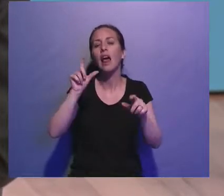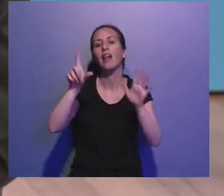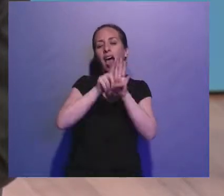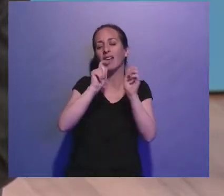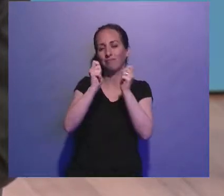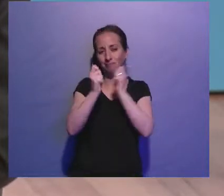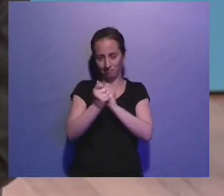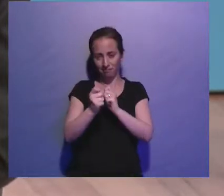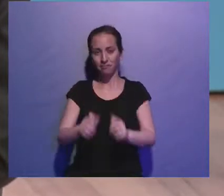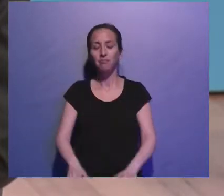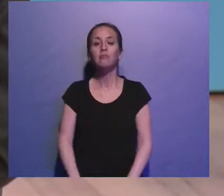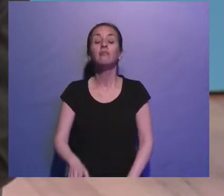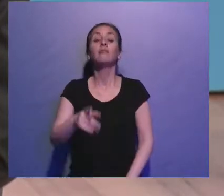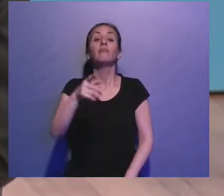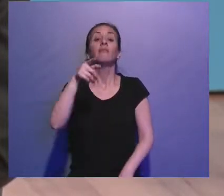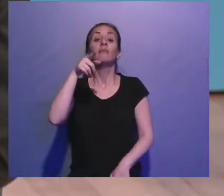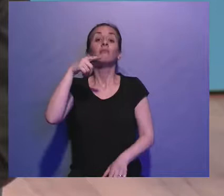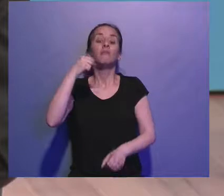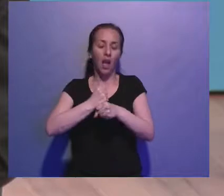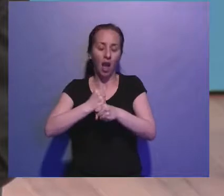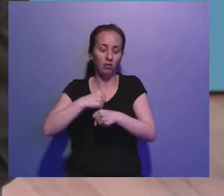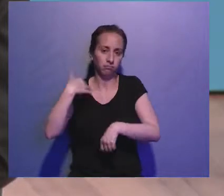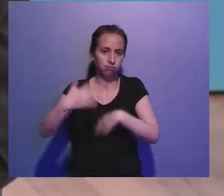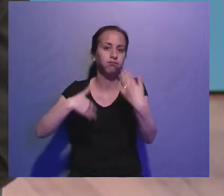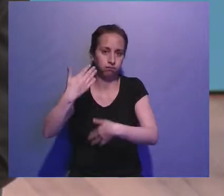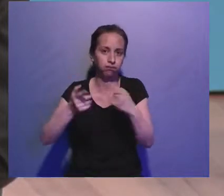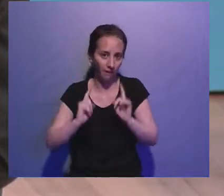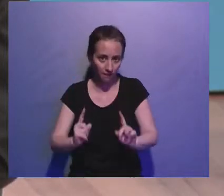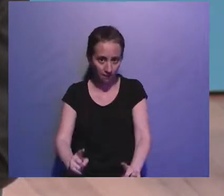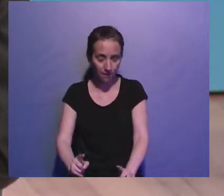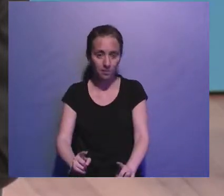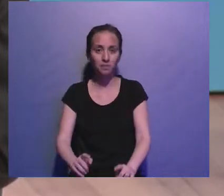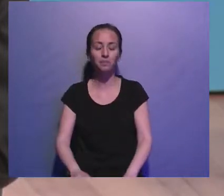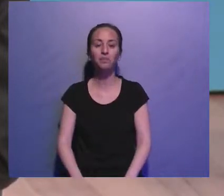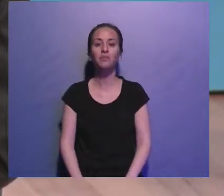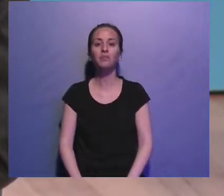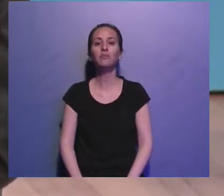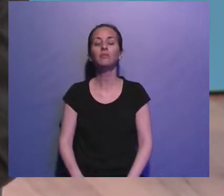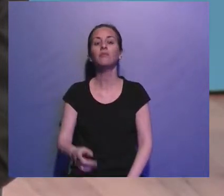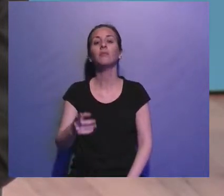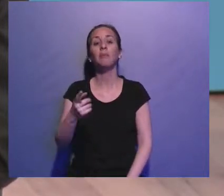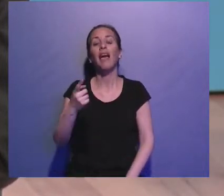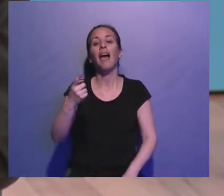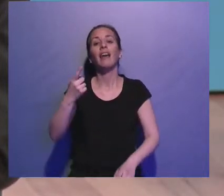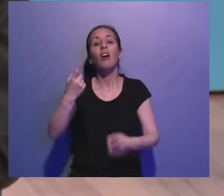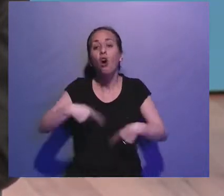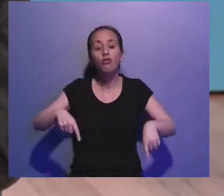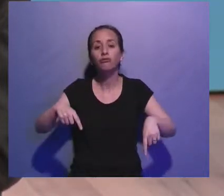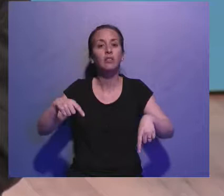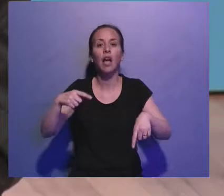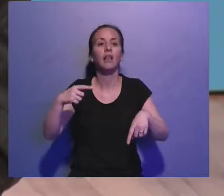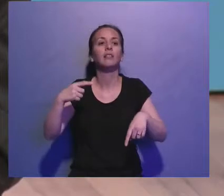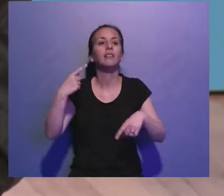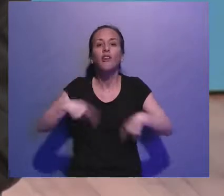led to some adjustments to this law. And at present, we are trying